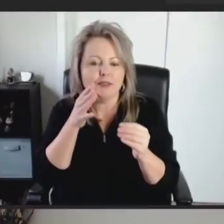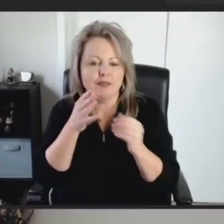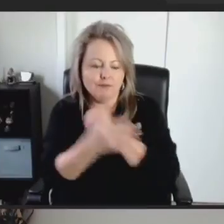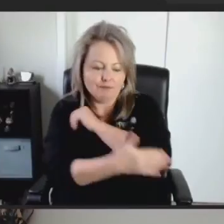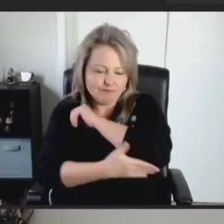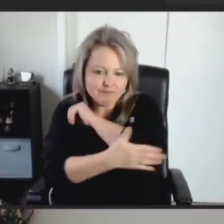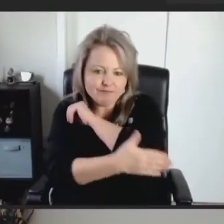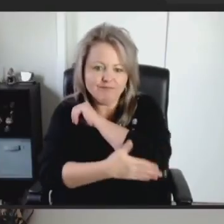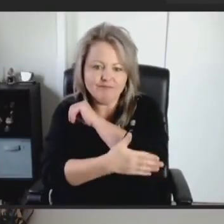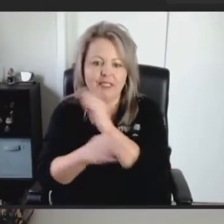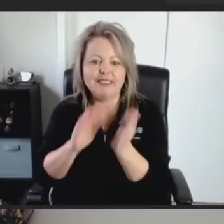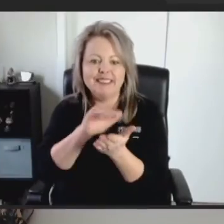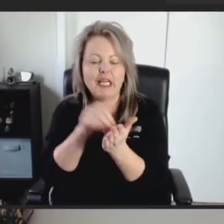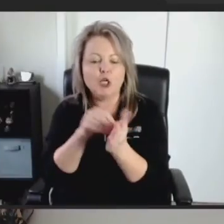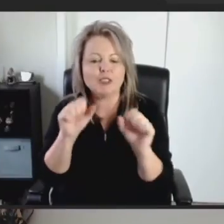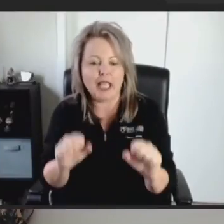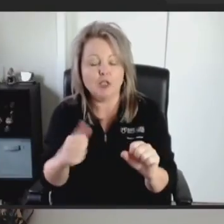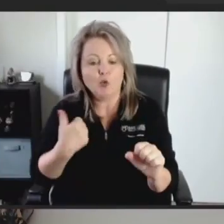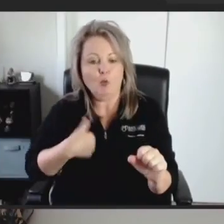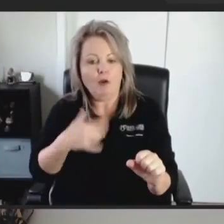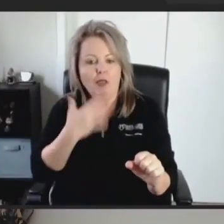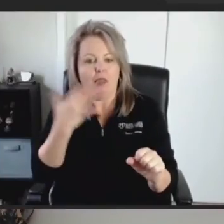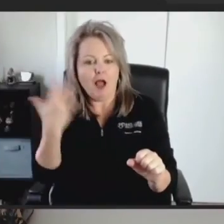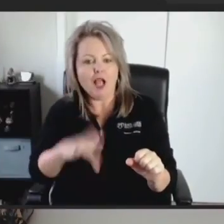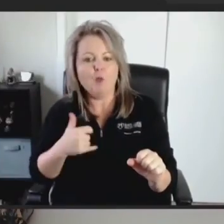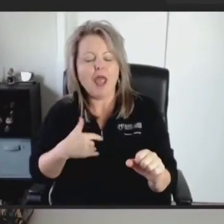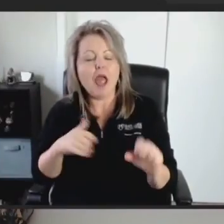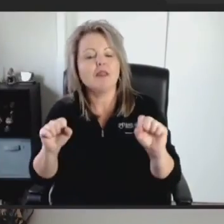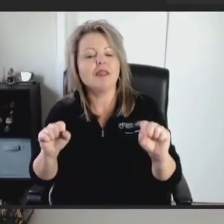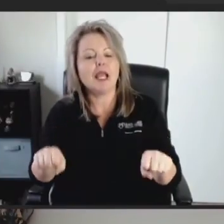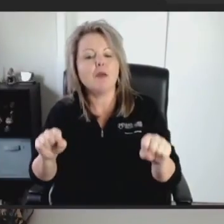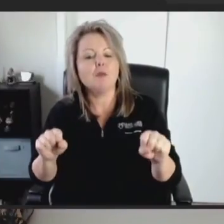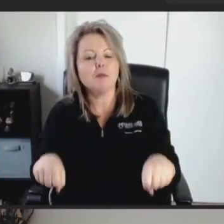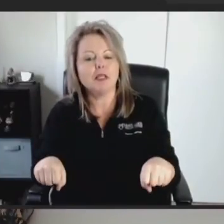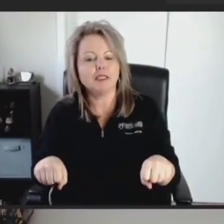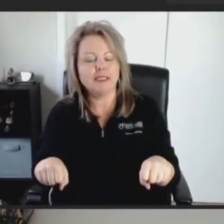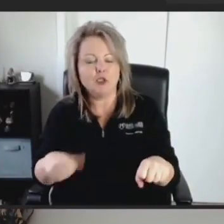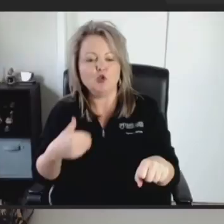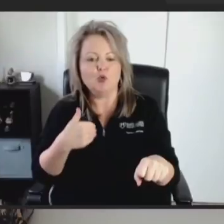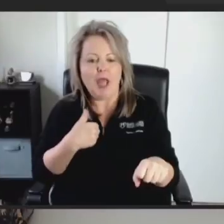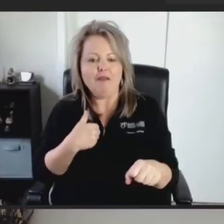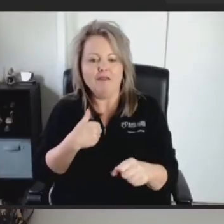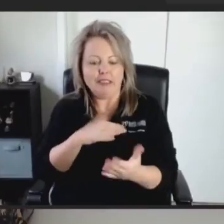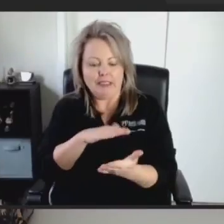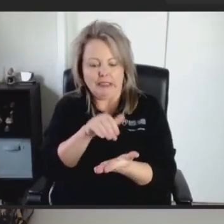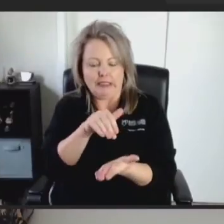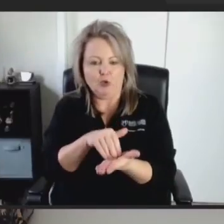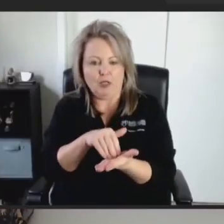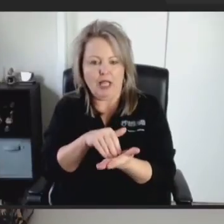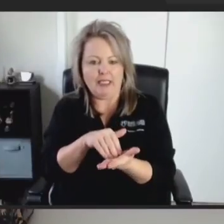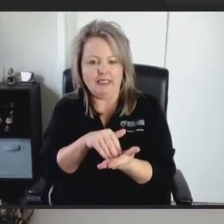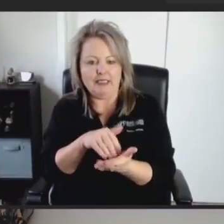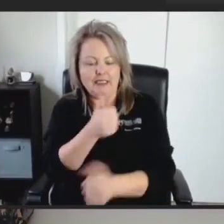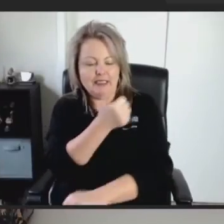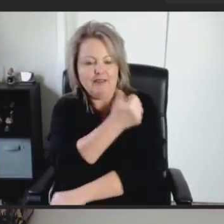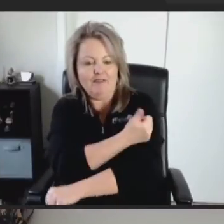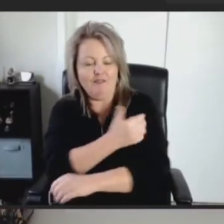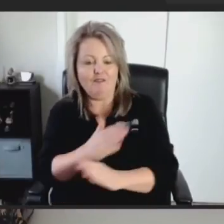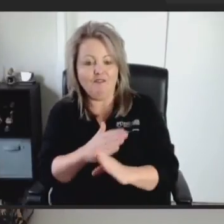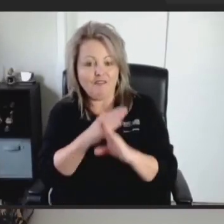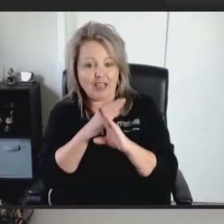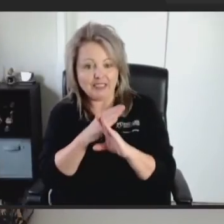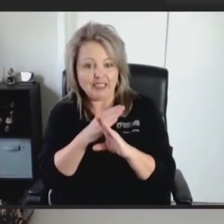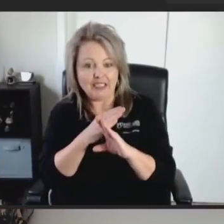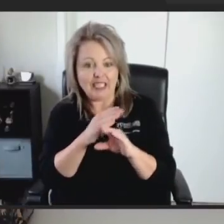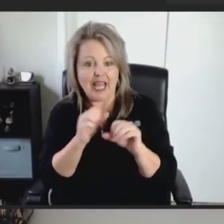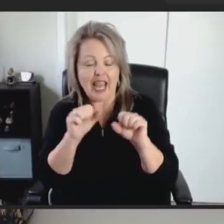rural centers. So we're fortunate that we have the capabilities to have centralized vaccine and then get it out